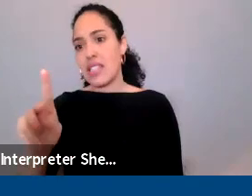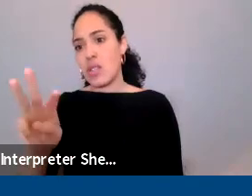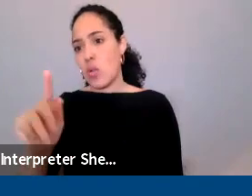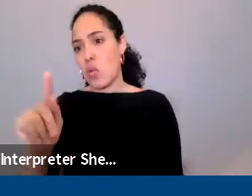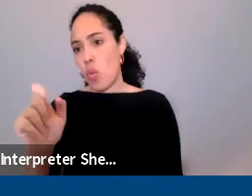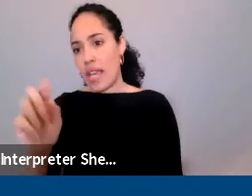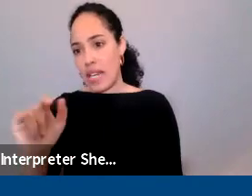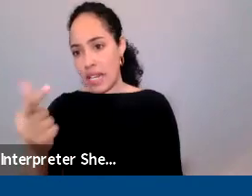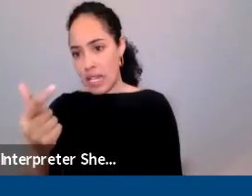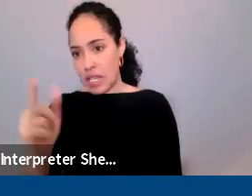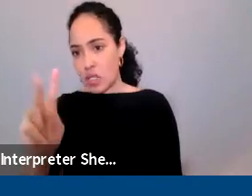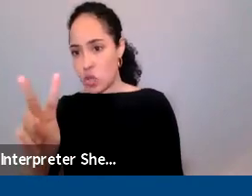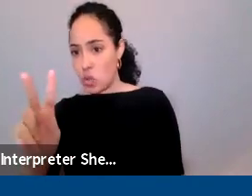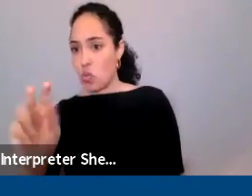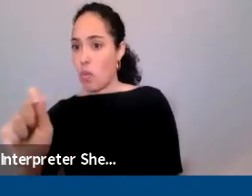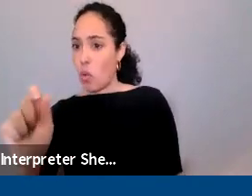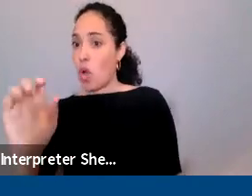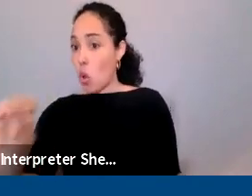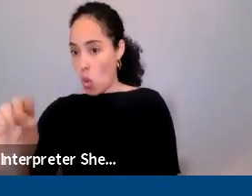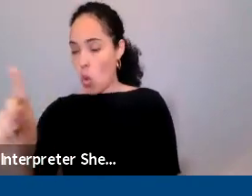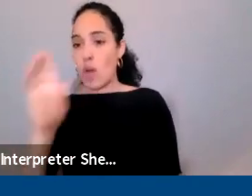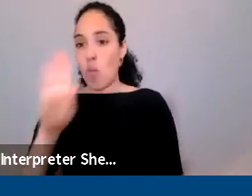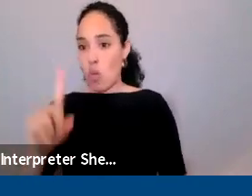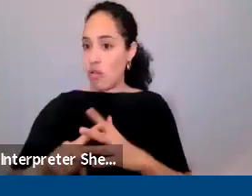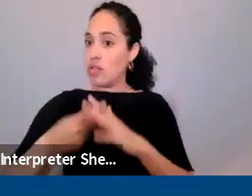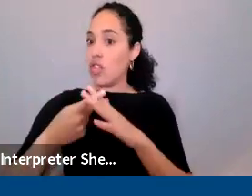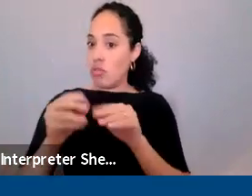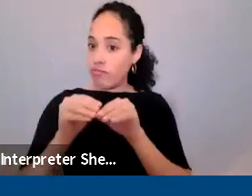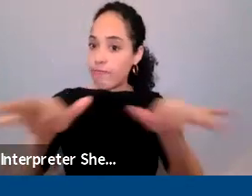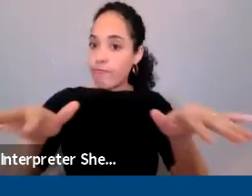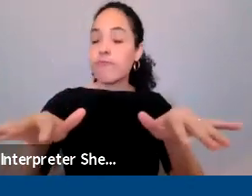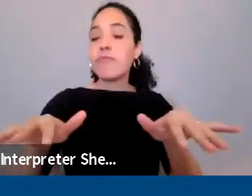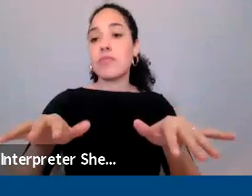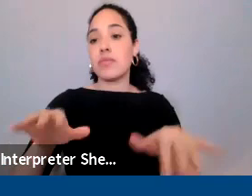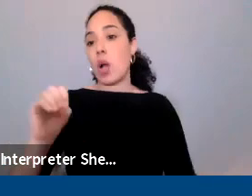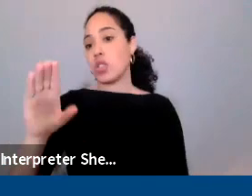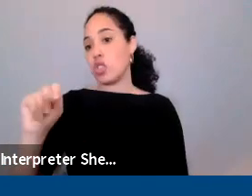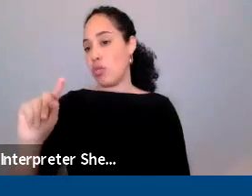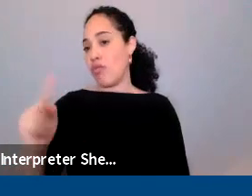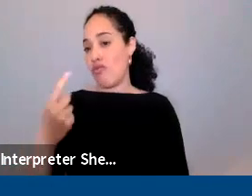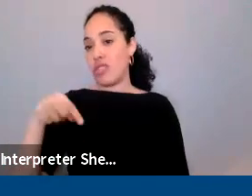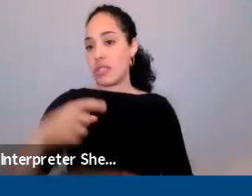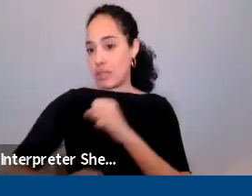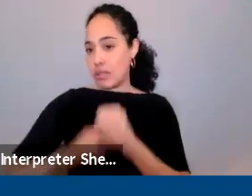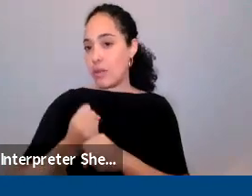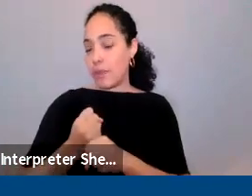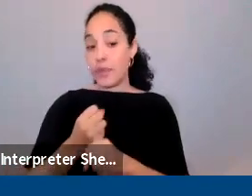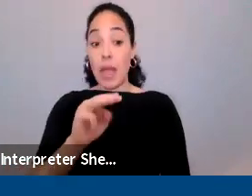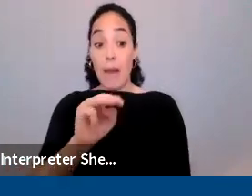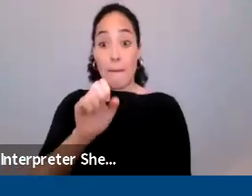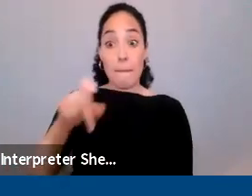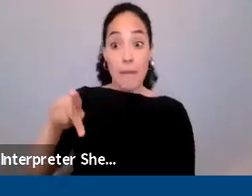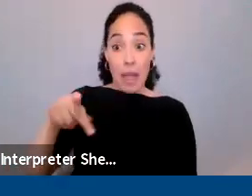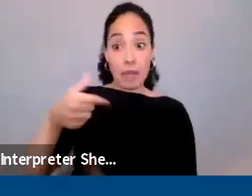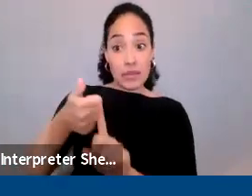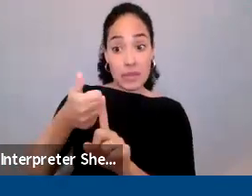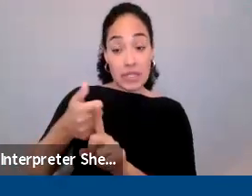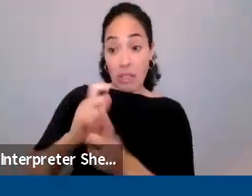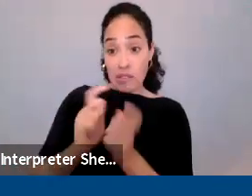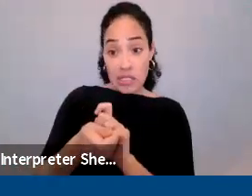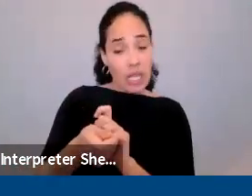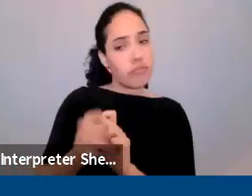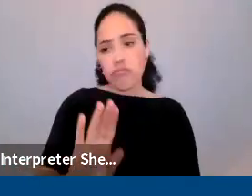the 1st of October of this year. The maps themselves won't change. What will change is how risk